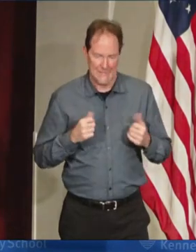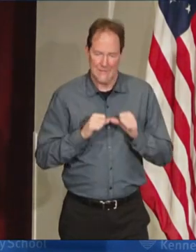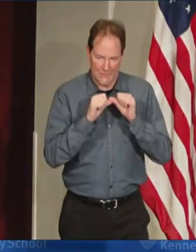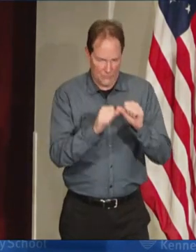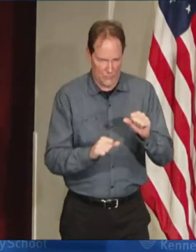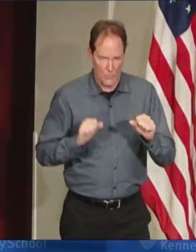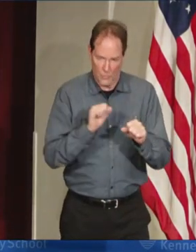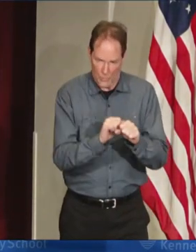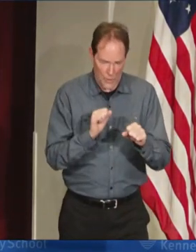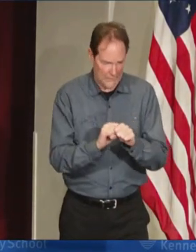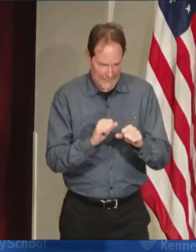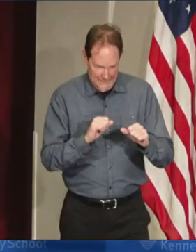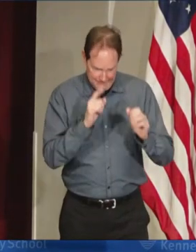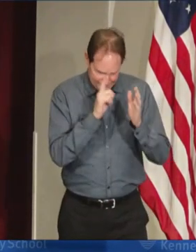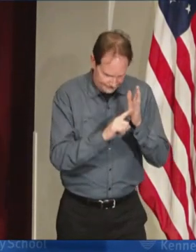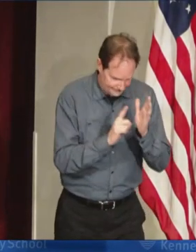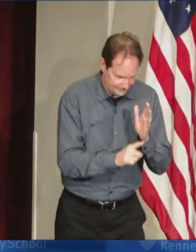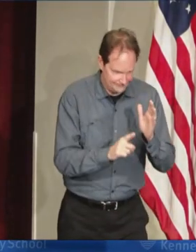on